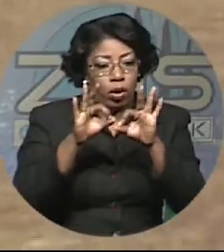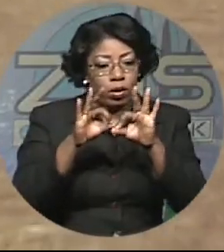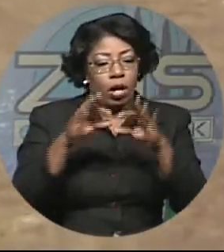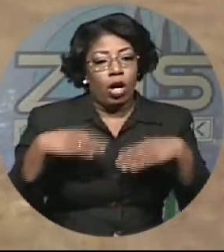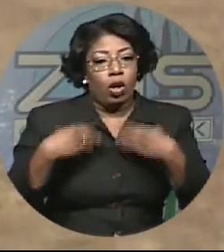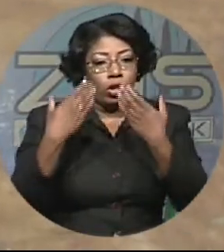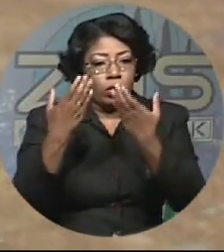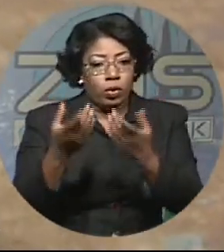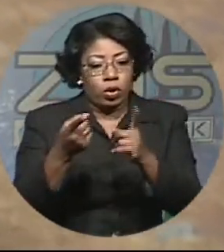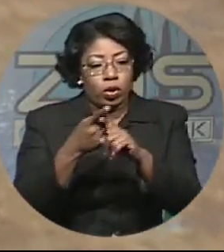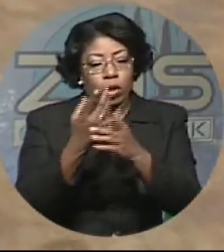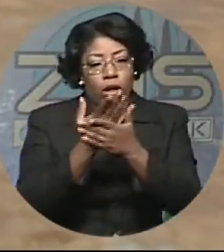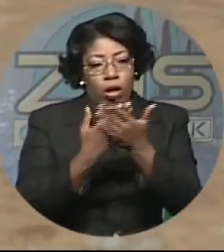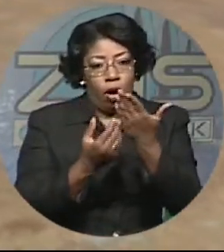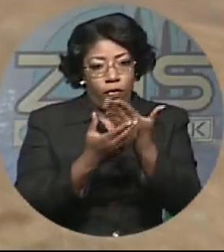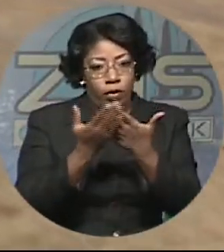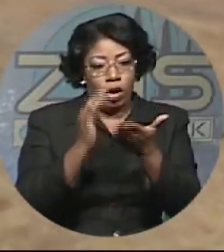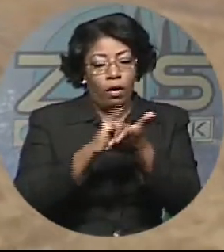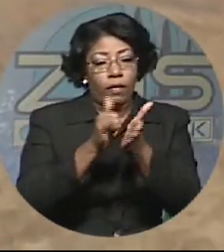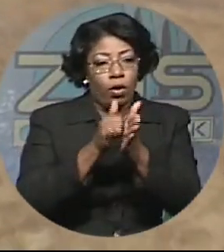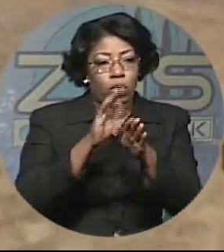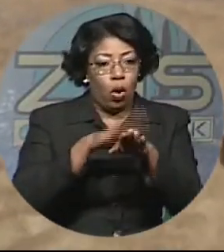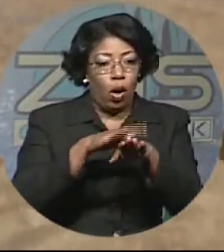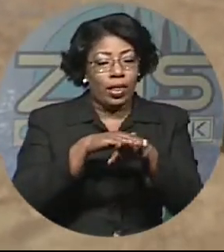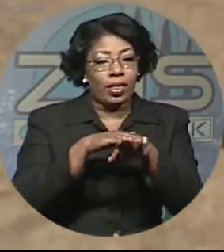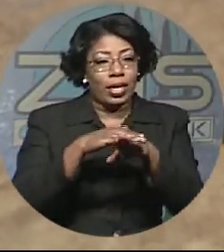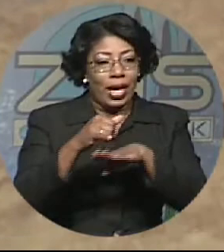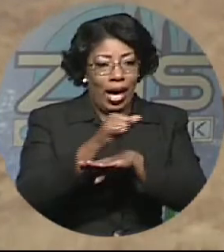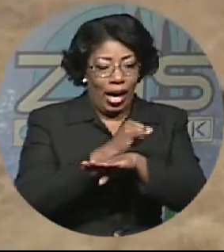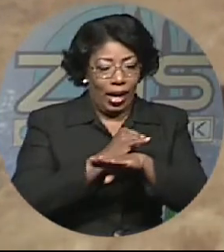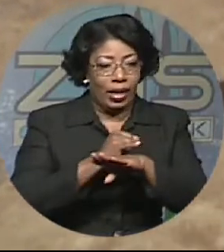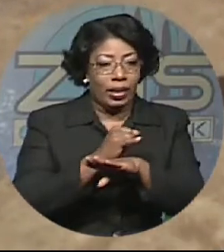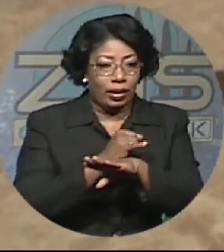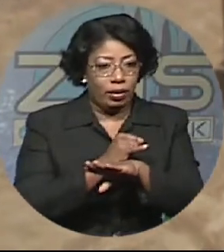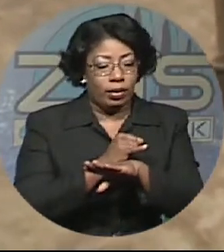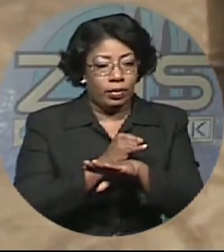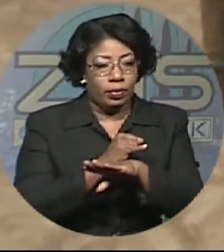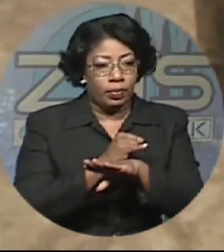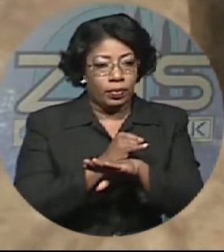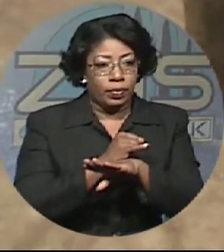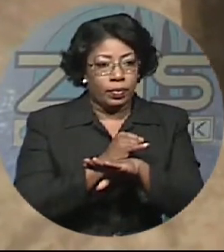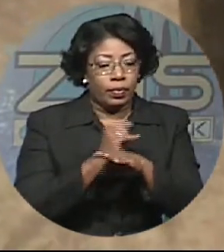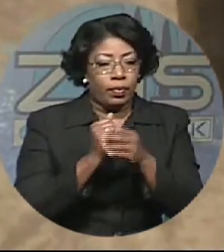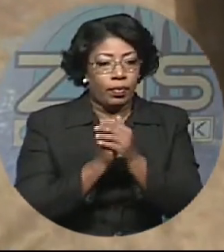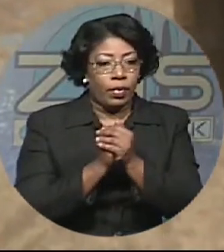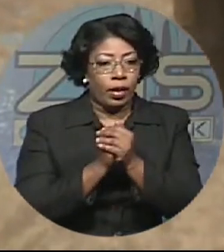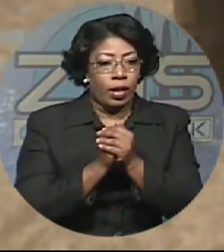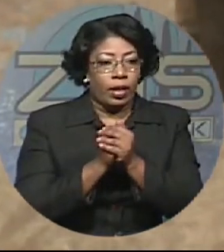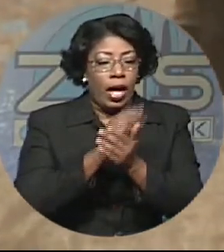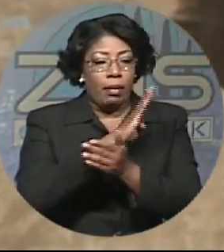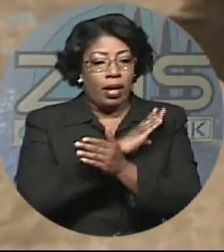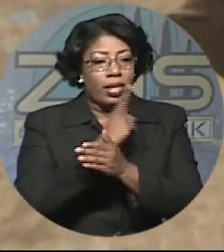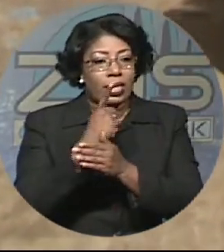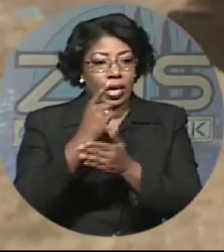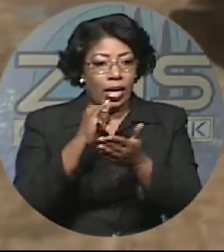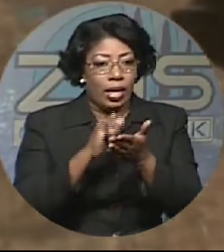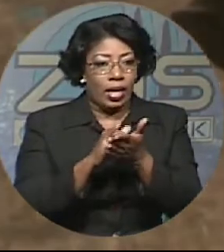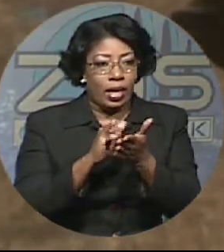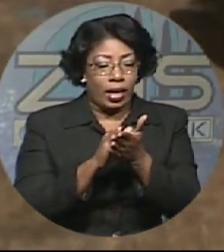to the comfort of many on the islands and is a vital connector of those scattered islands, Bastian says it should be